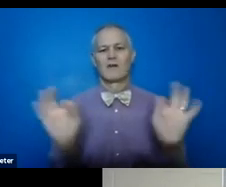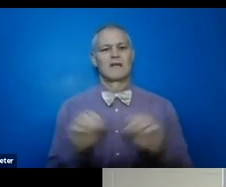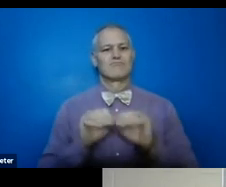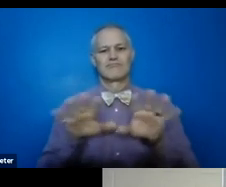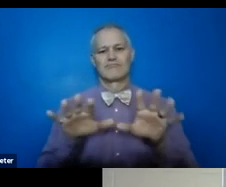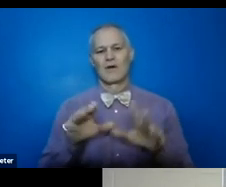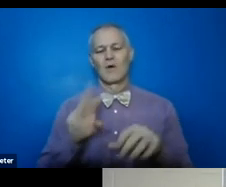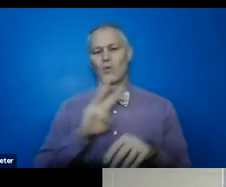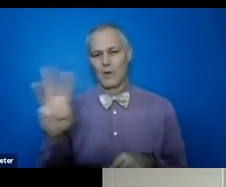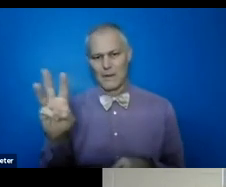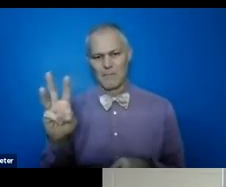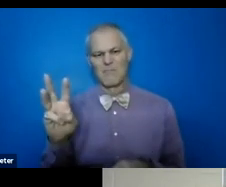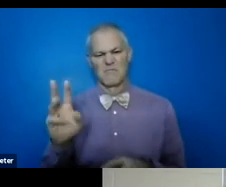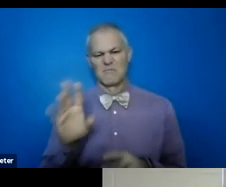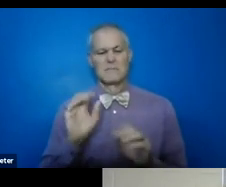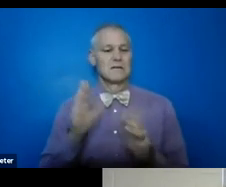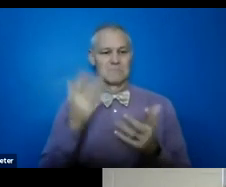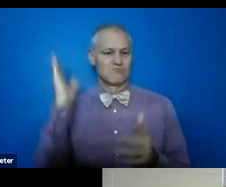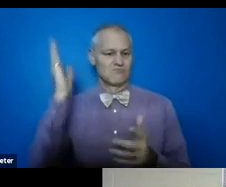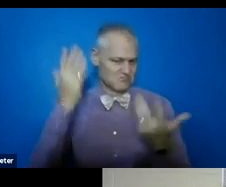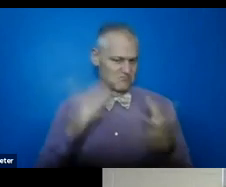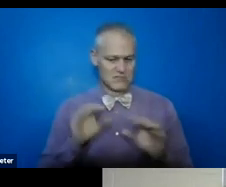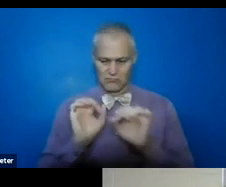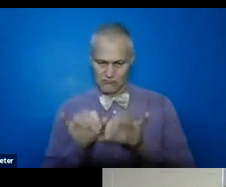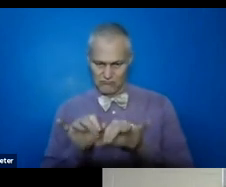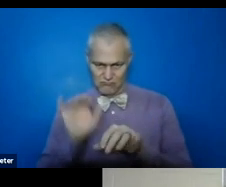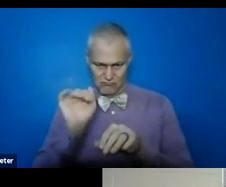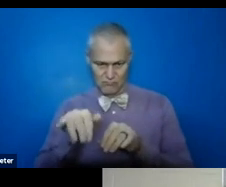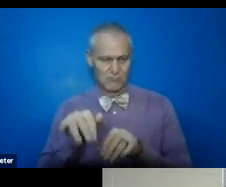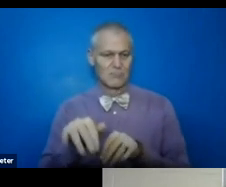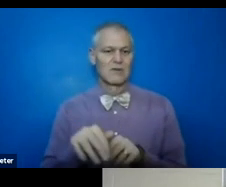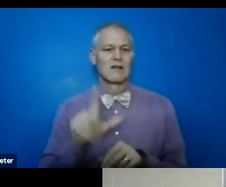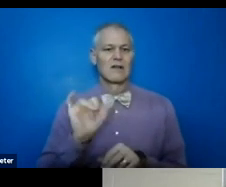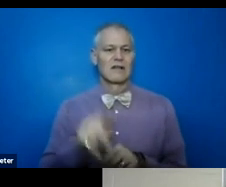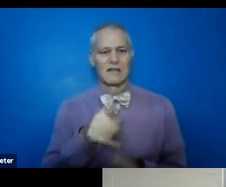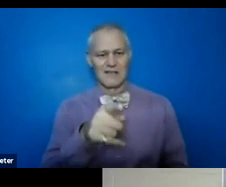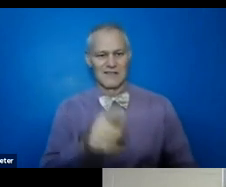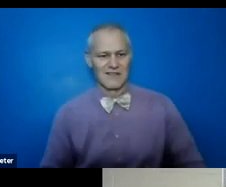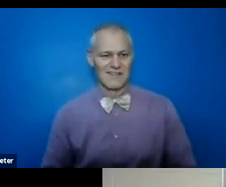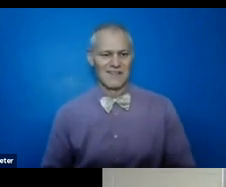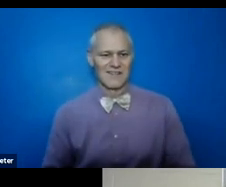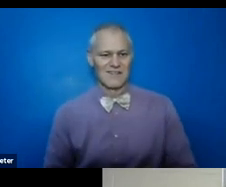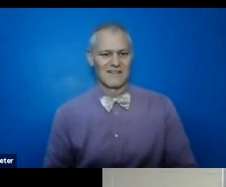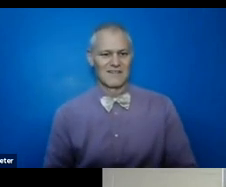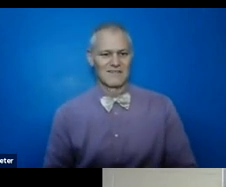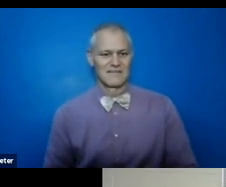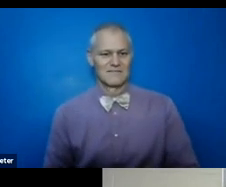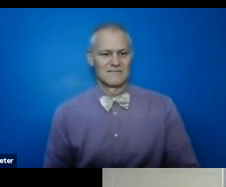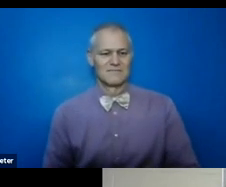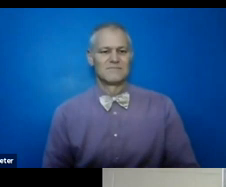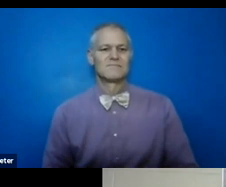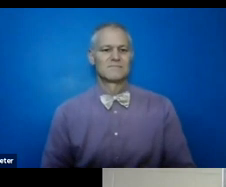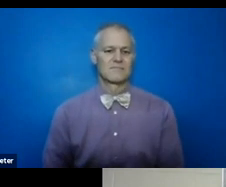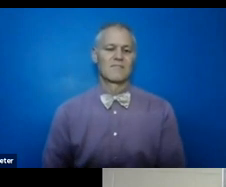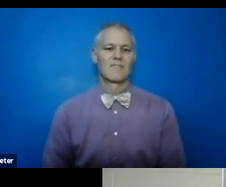So I'll put links when I'm finished. But for this study that came out a few years ago, it's actually called the Man Box.